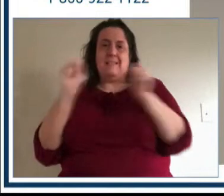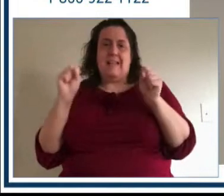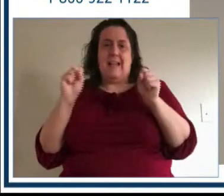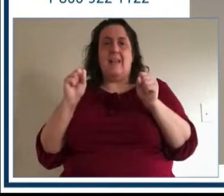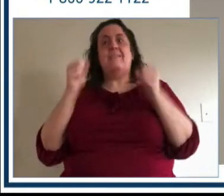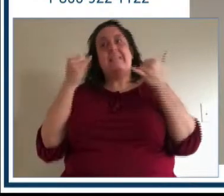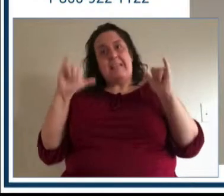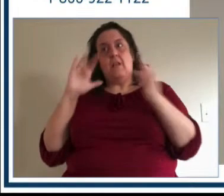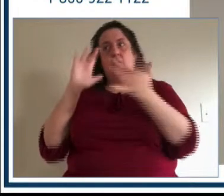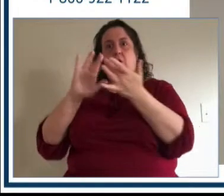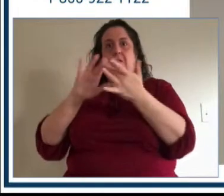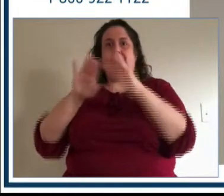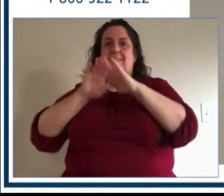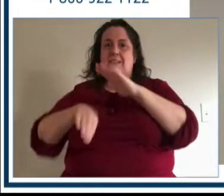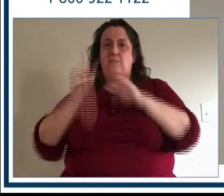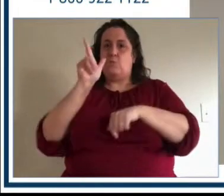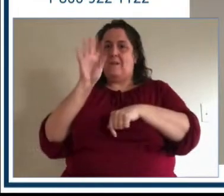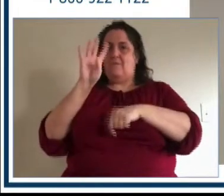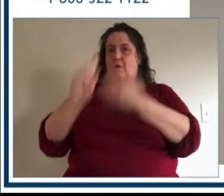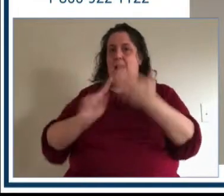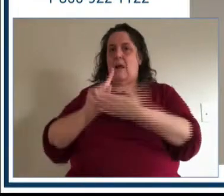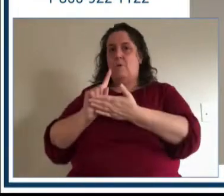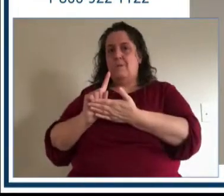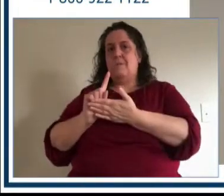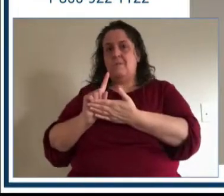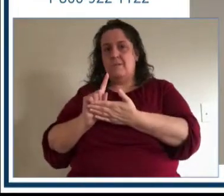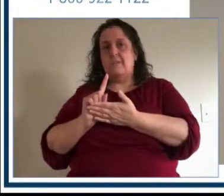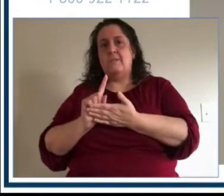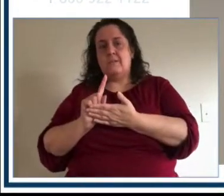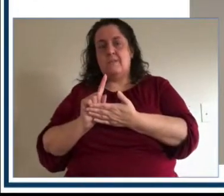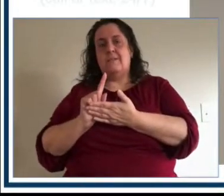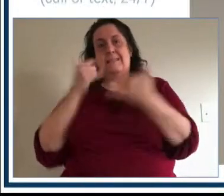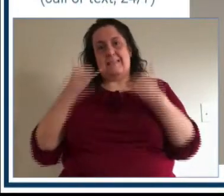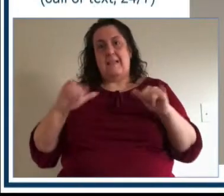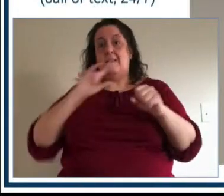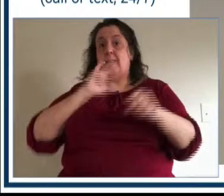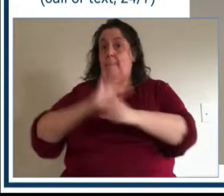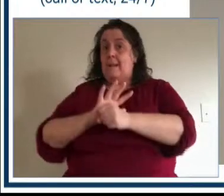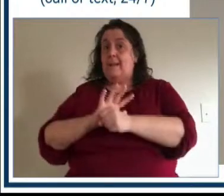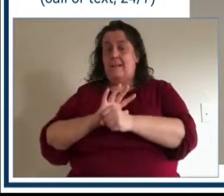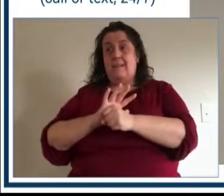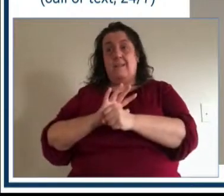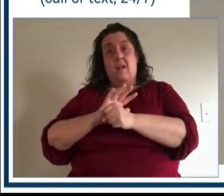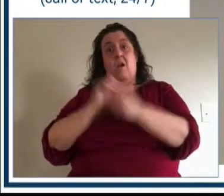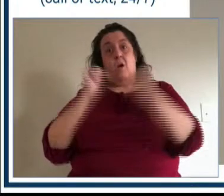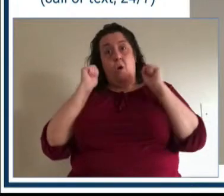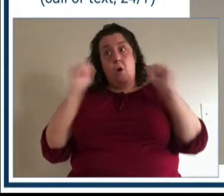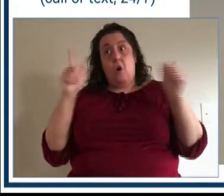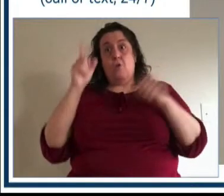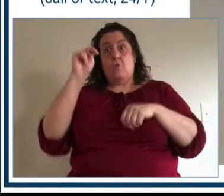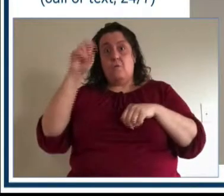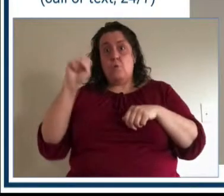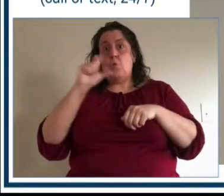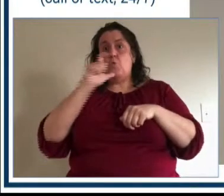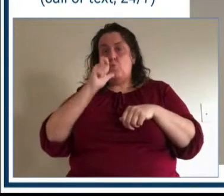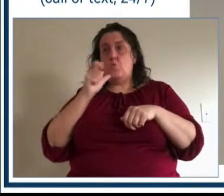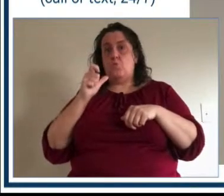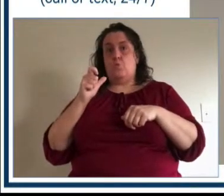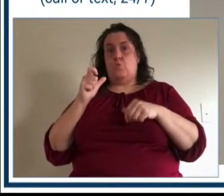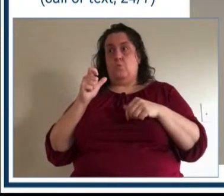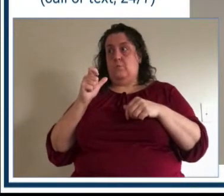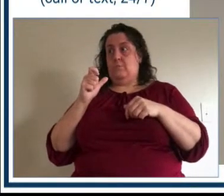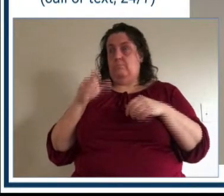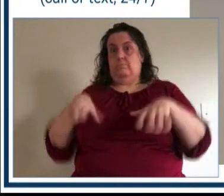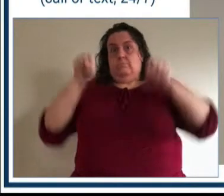we're committed to doing that. But ultimately, this is a challenge for all Nova Scotians who are in those situations to take on the responsibility